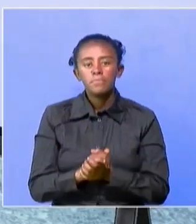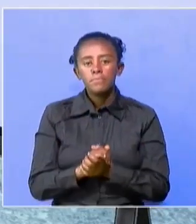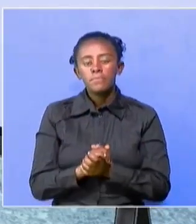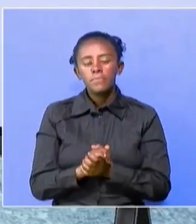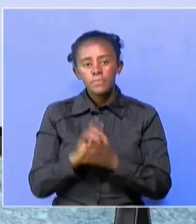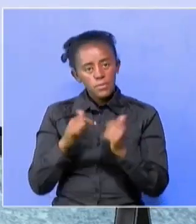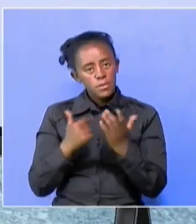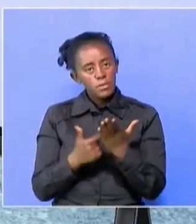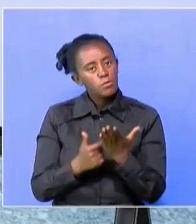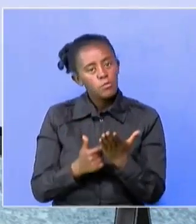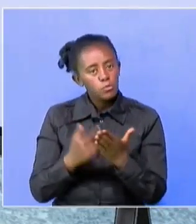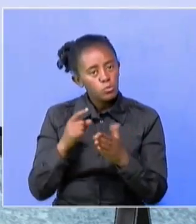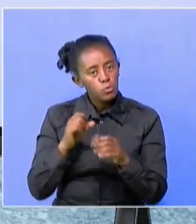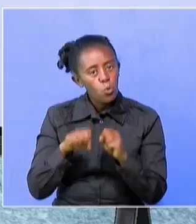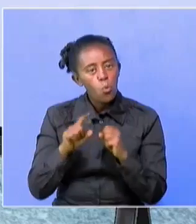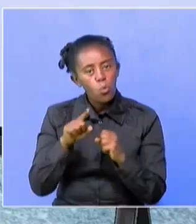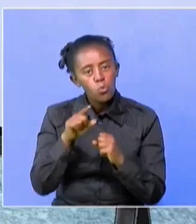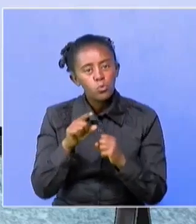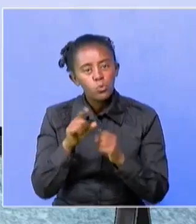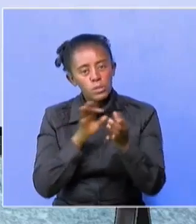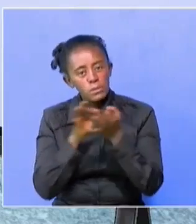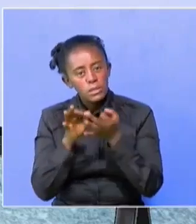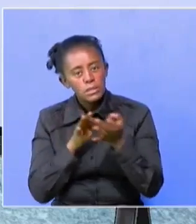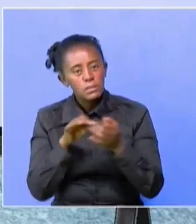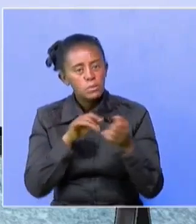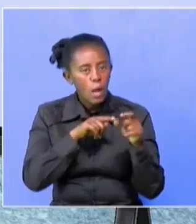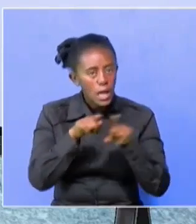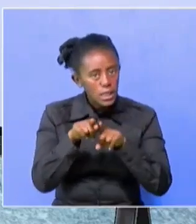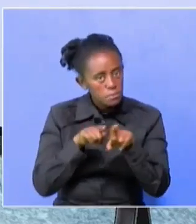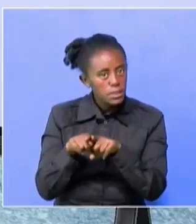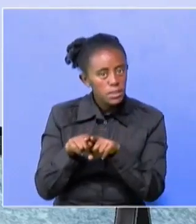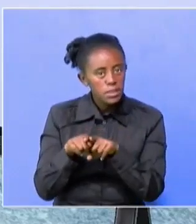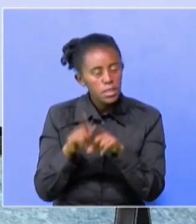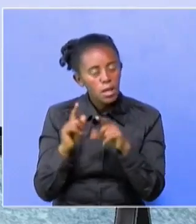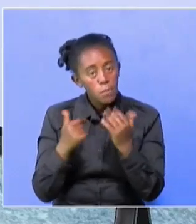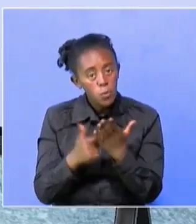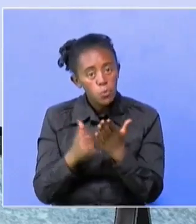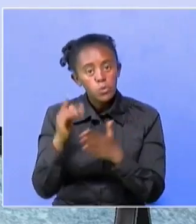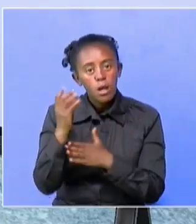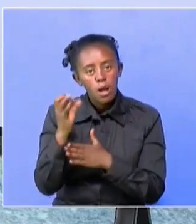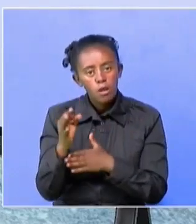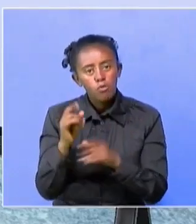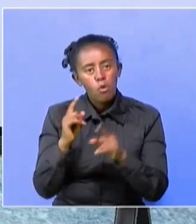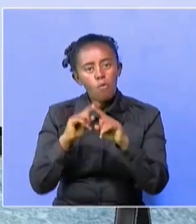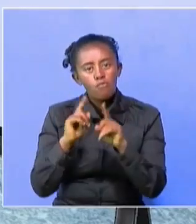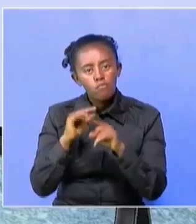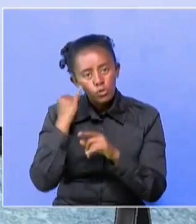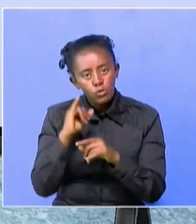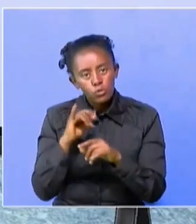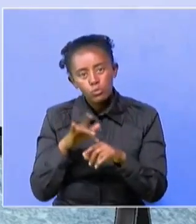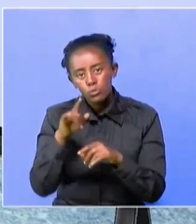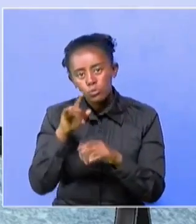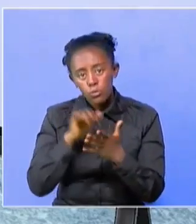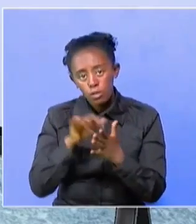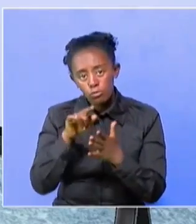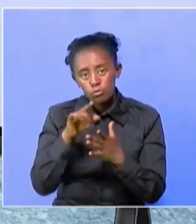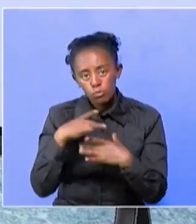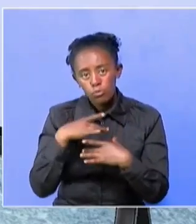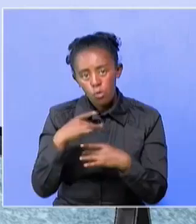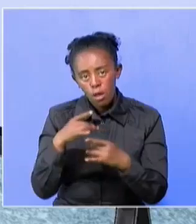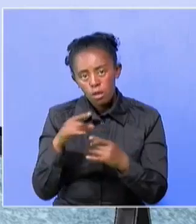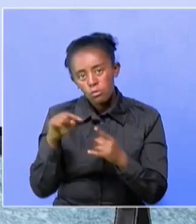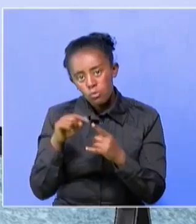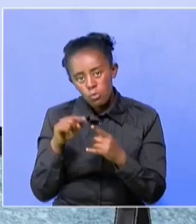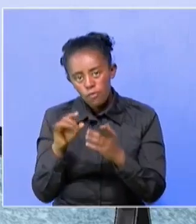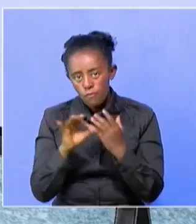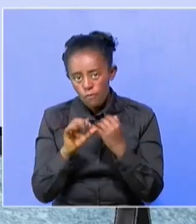So while you are expressing your argument about the kind of issues that you like, you can